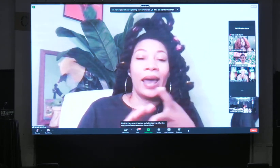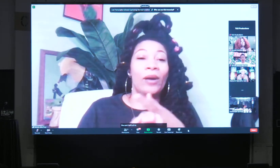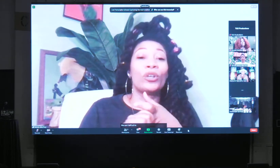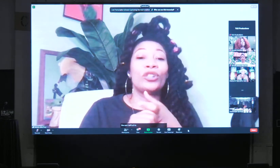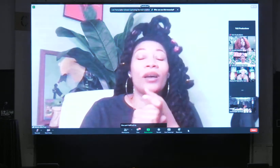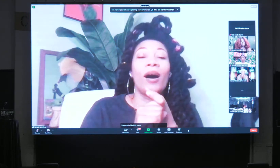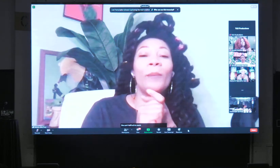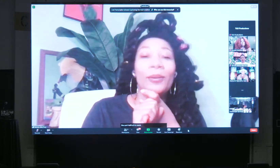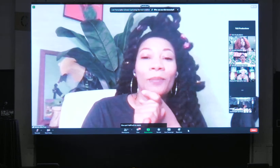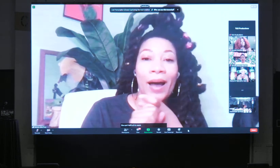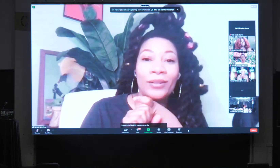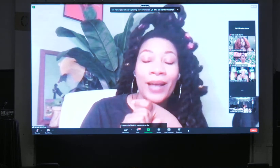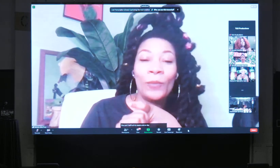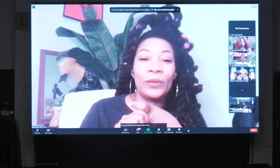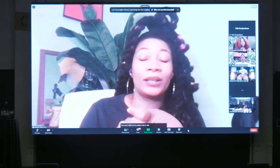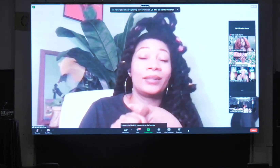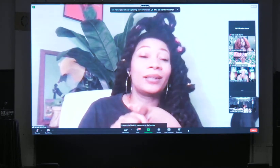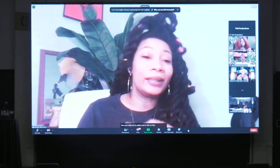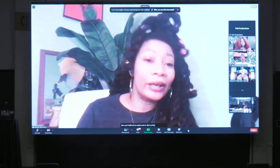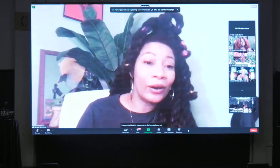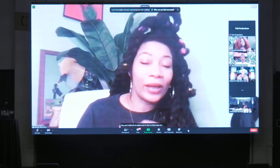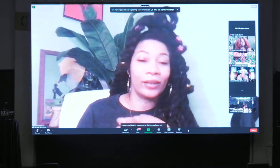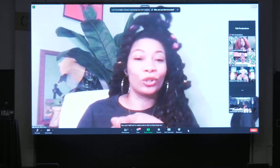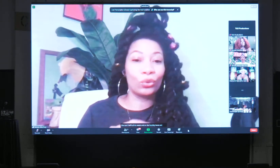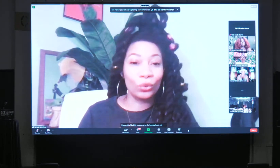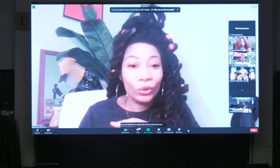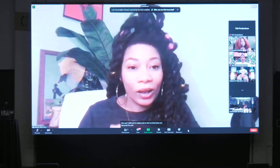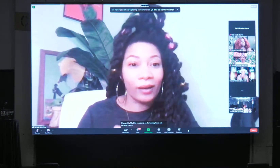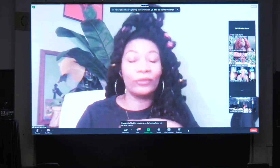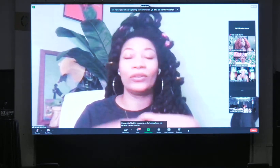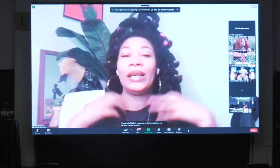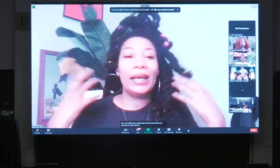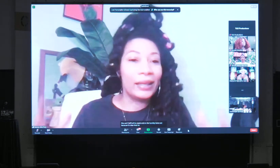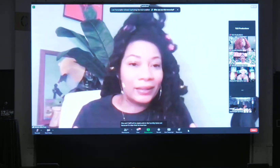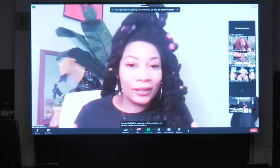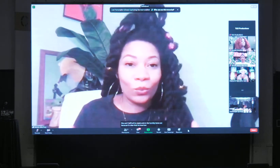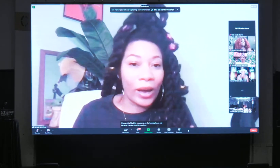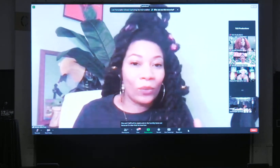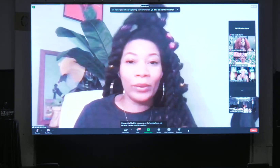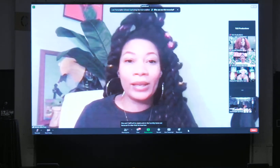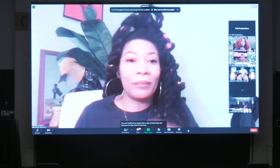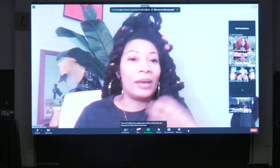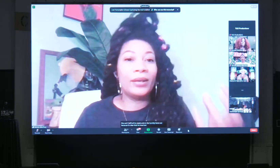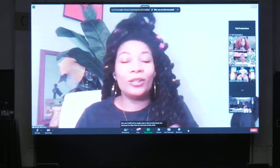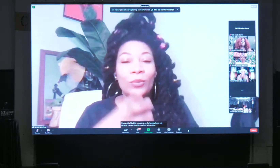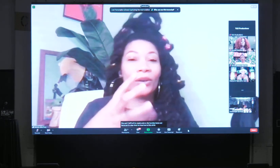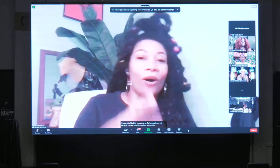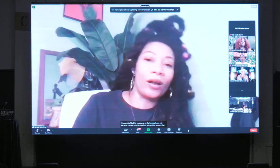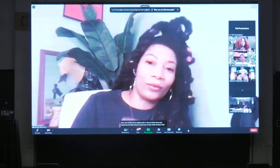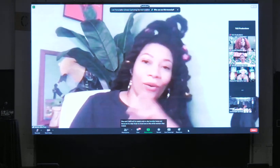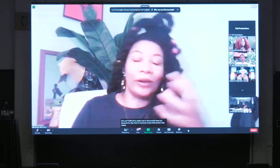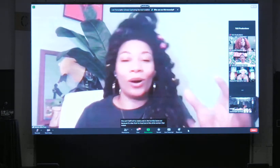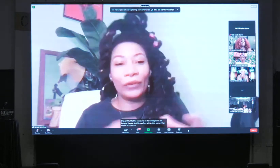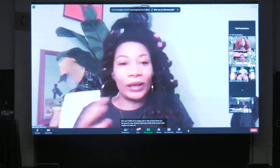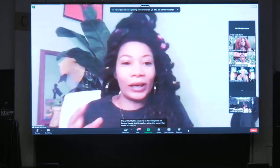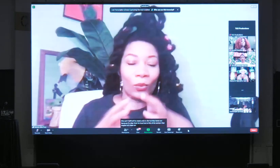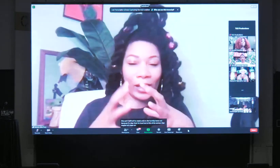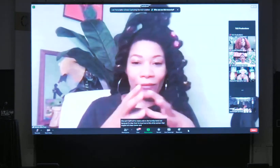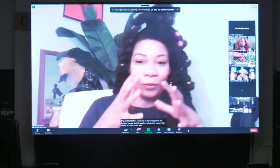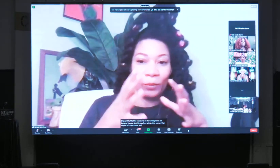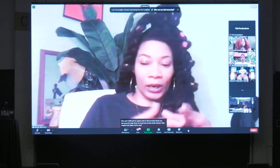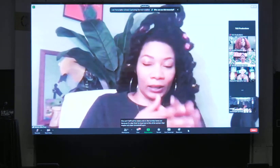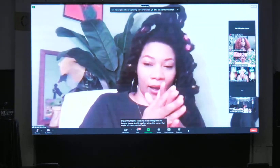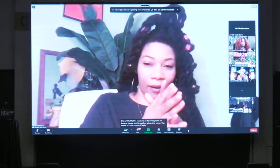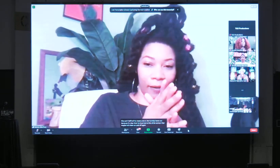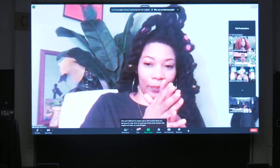needs, or she humbly bows out because it's clear that his true love is this white woman that maybe he's been on and off again or